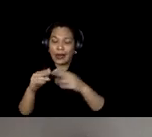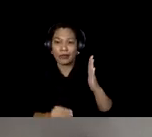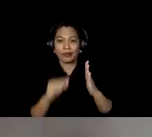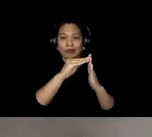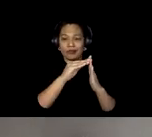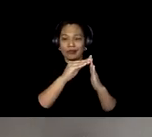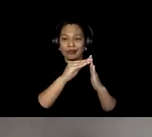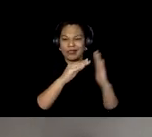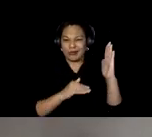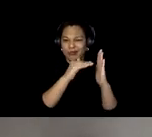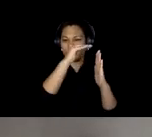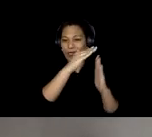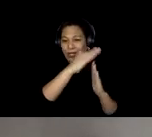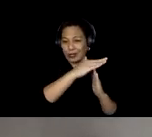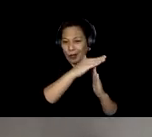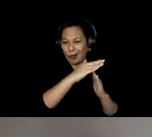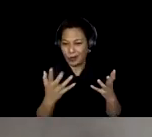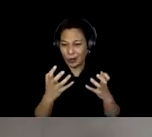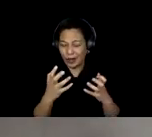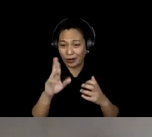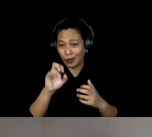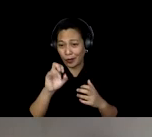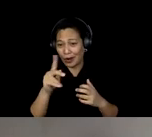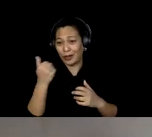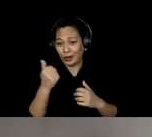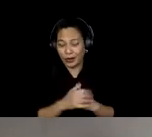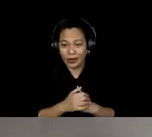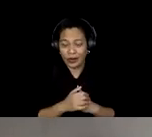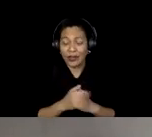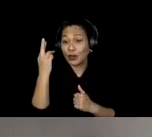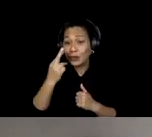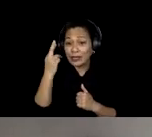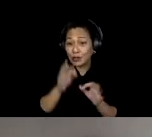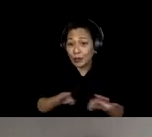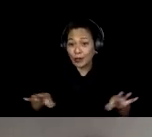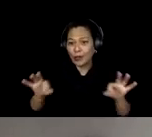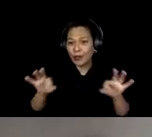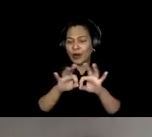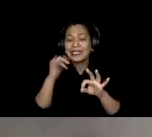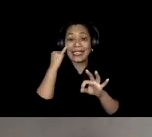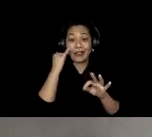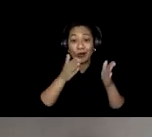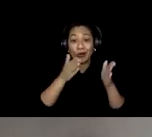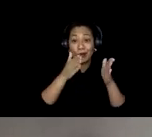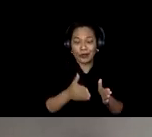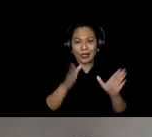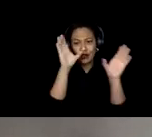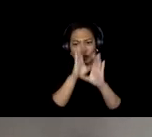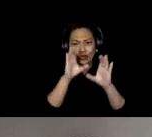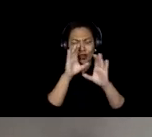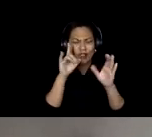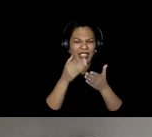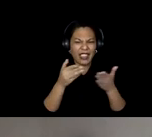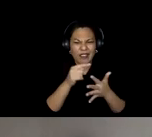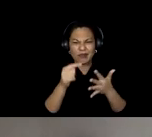possible. So why does this matter? It's because people who do perform searches don't actually